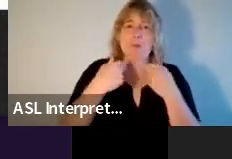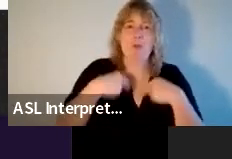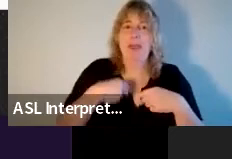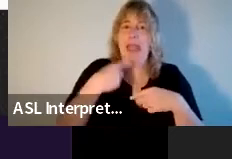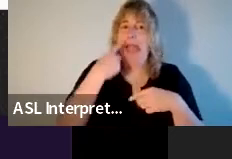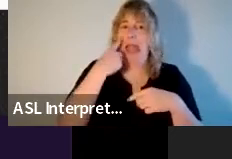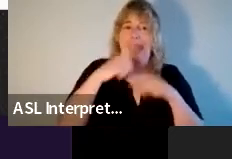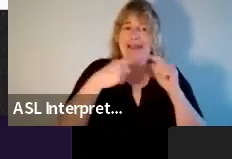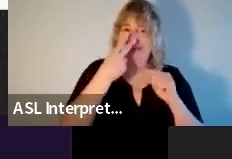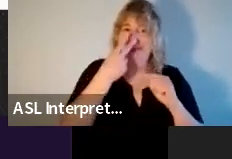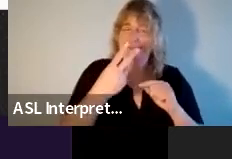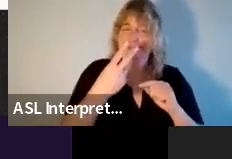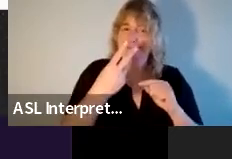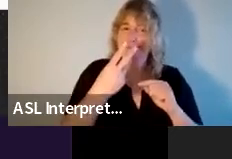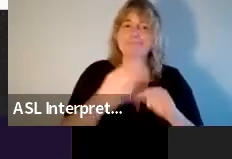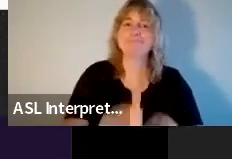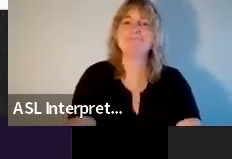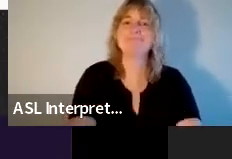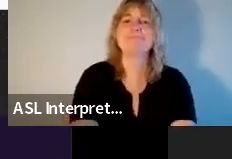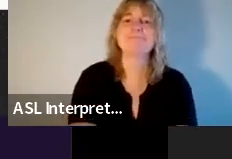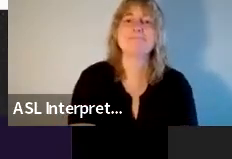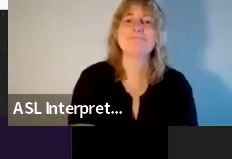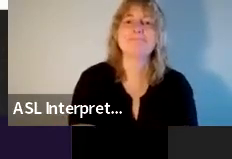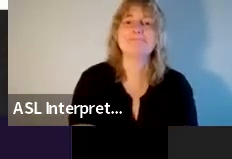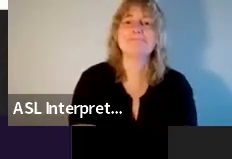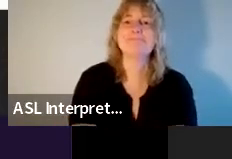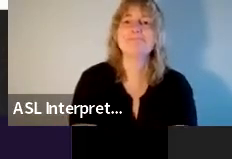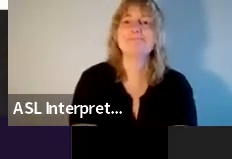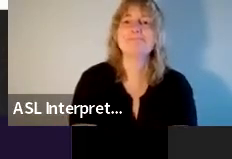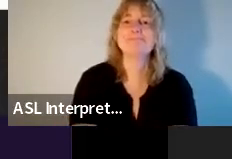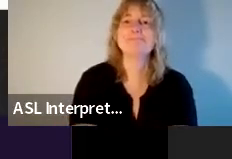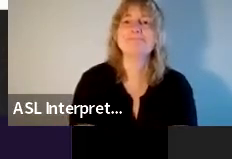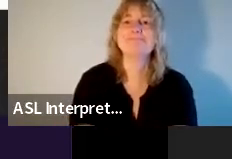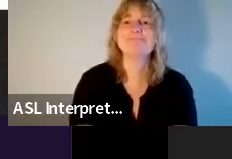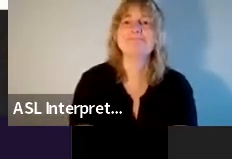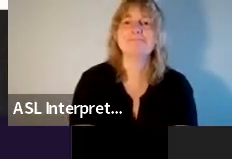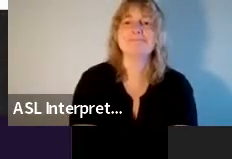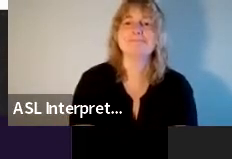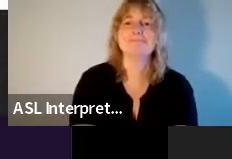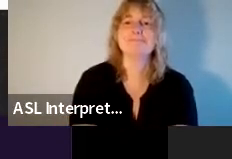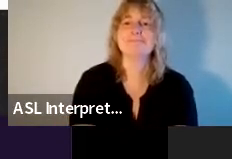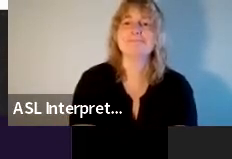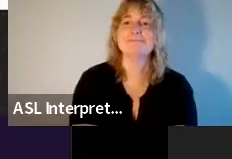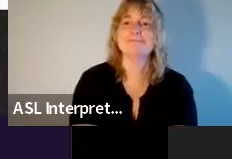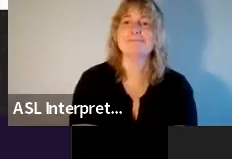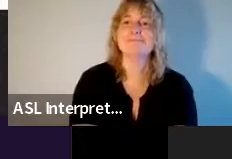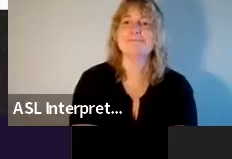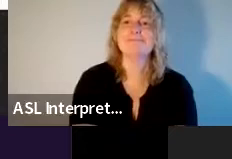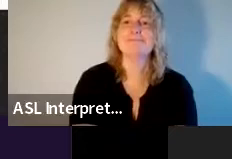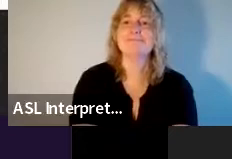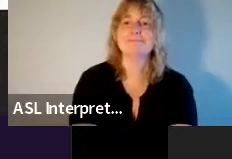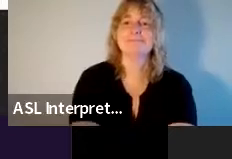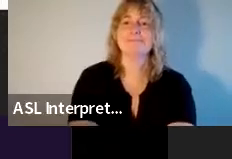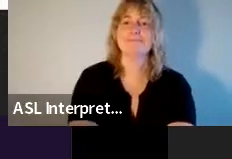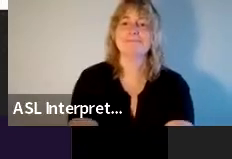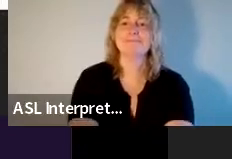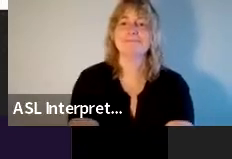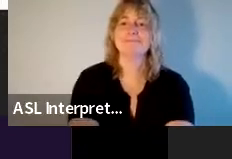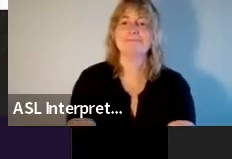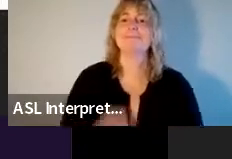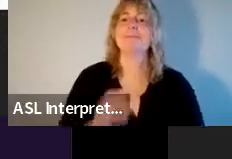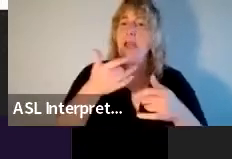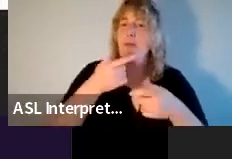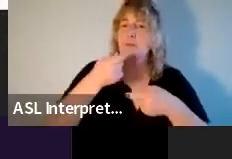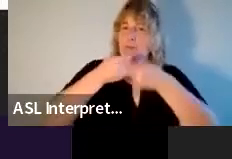see? Well, we can study cold things, because things like the temperatures of planets and even the temperature of our own